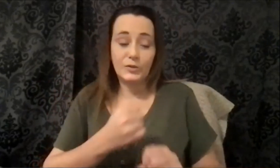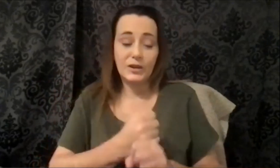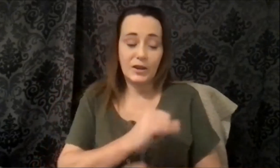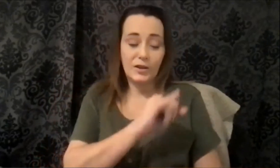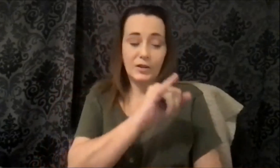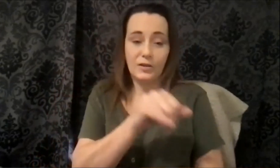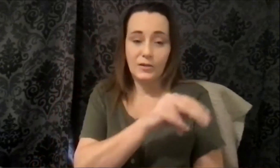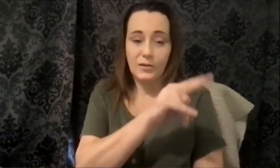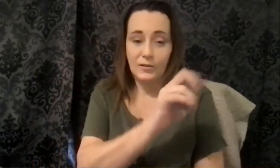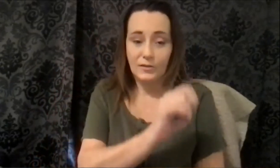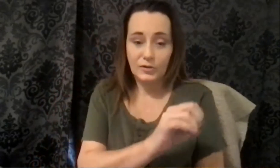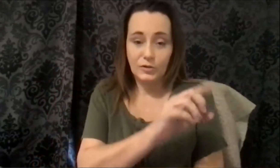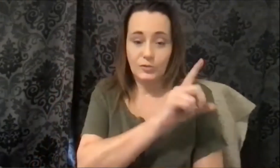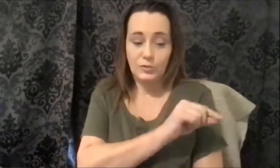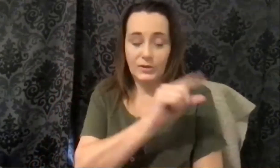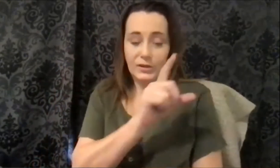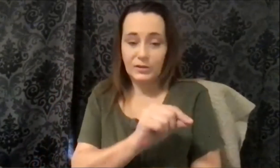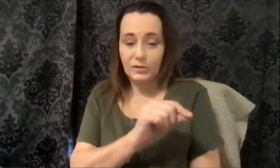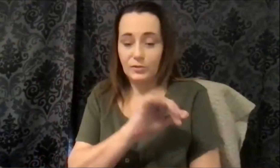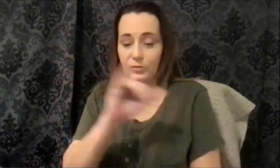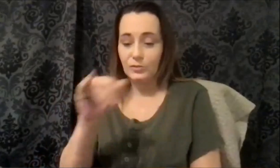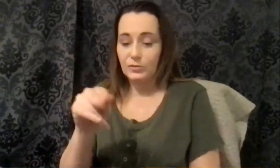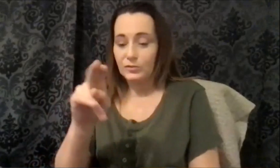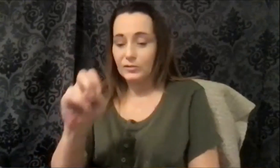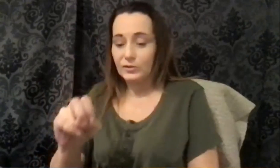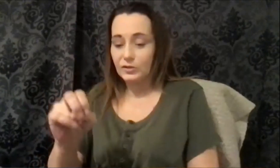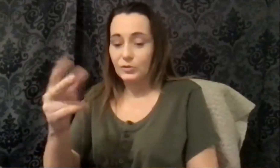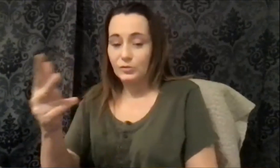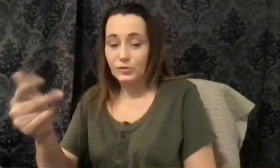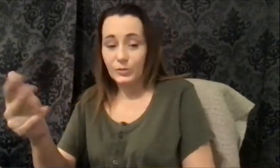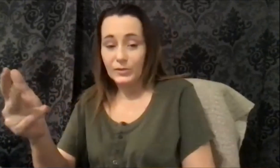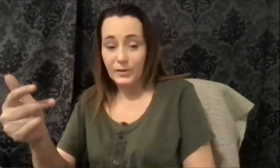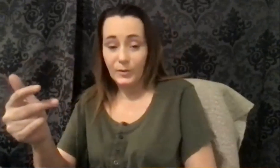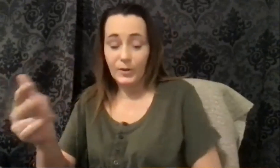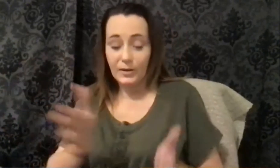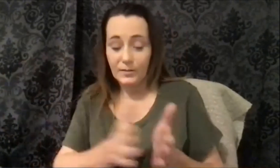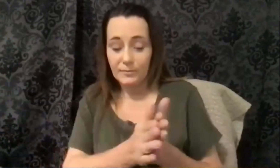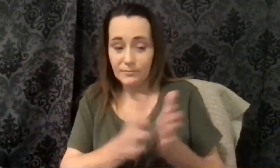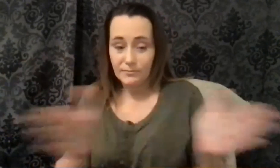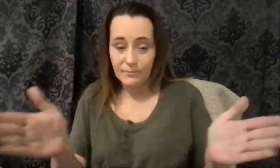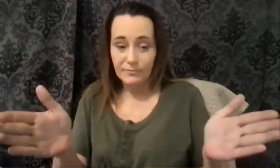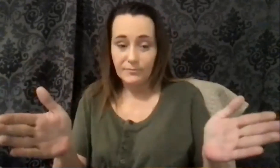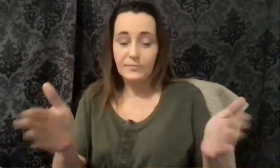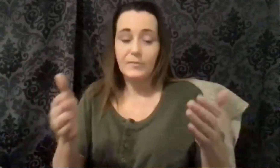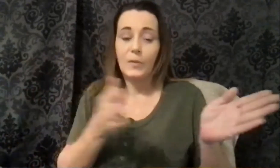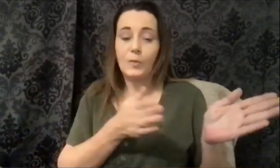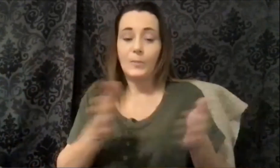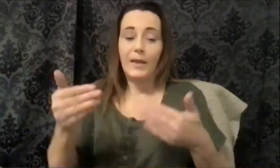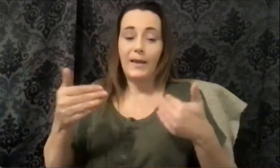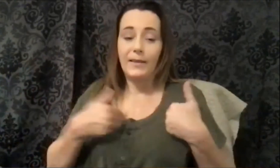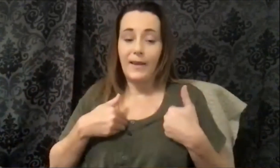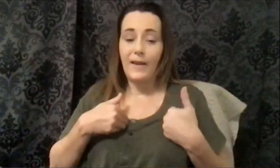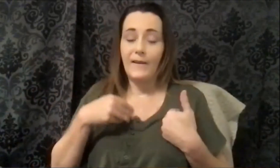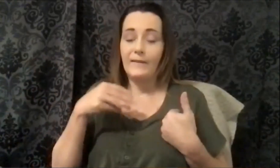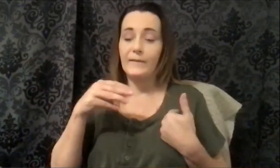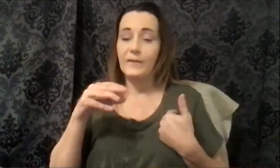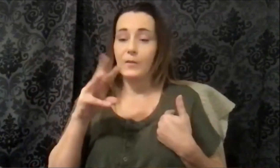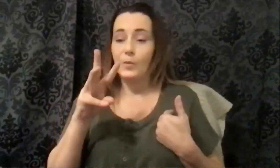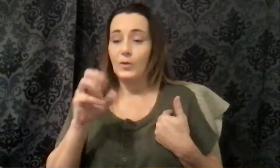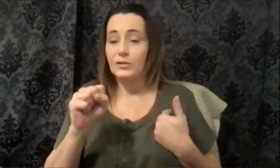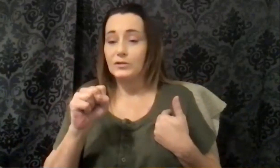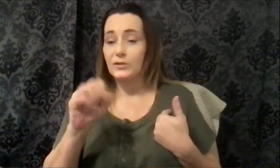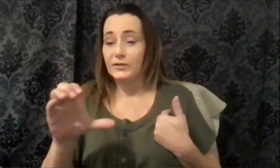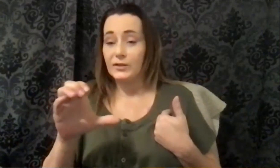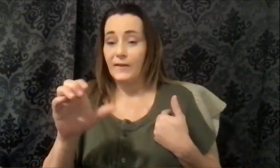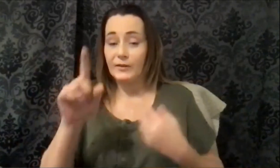June 23, and we plan to have a face-to-face World Service Conference in that. You know, the World Service